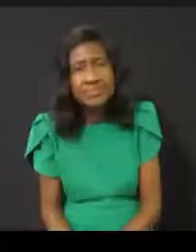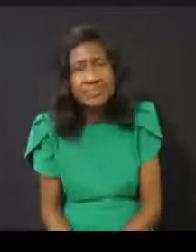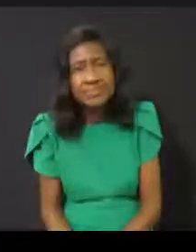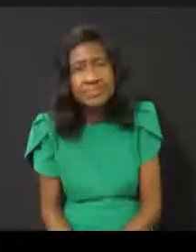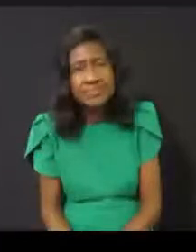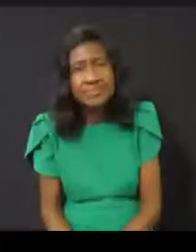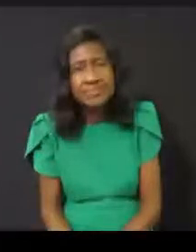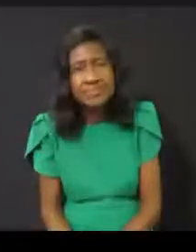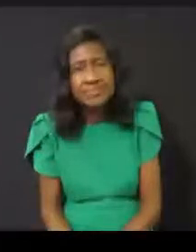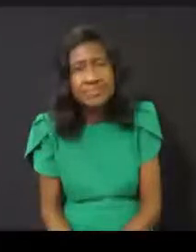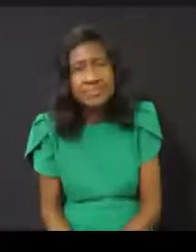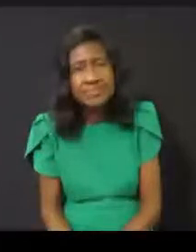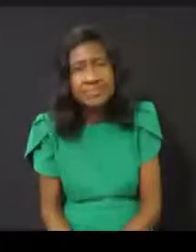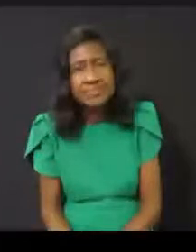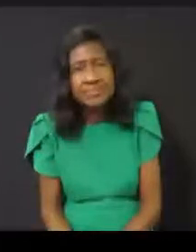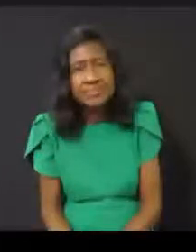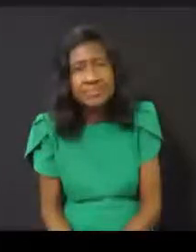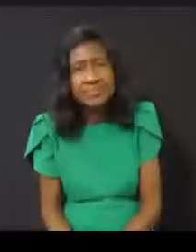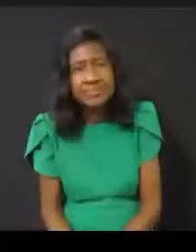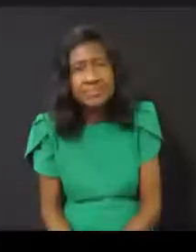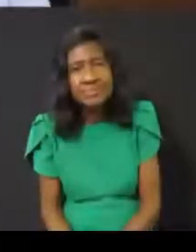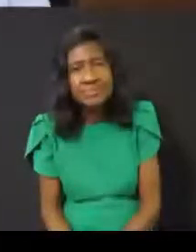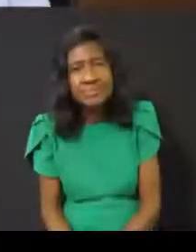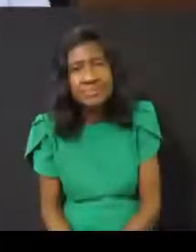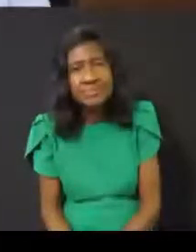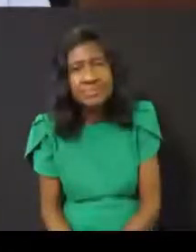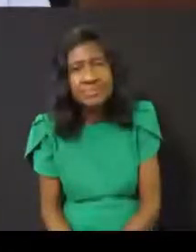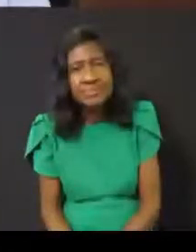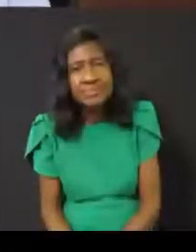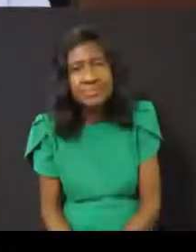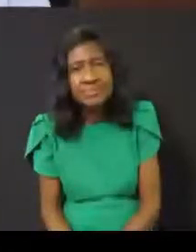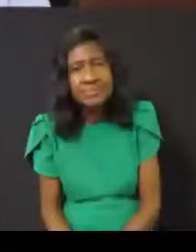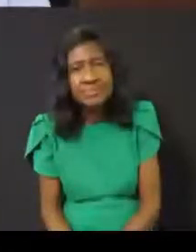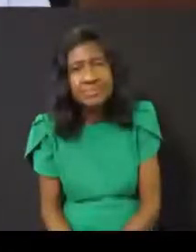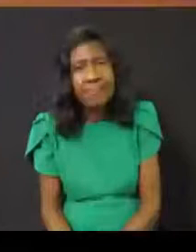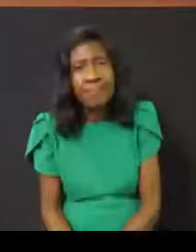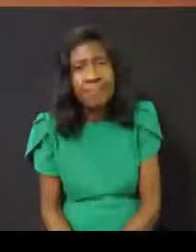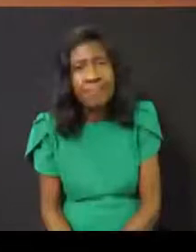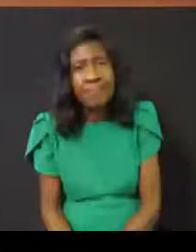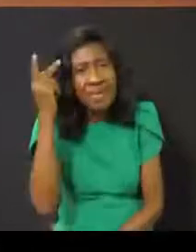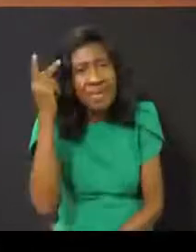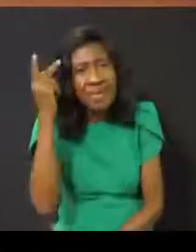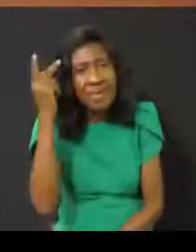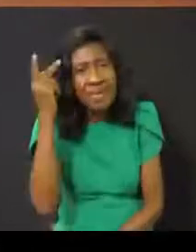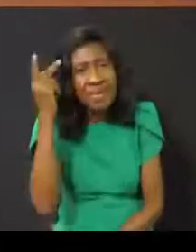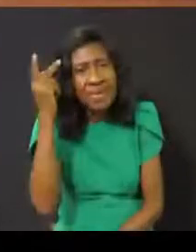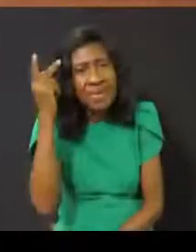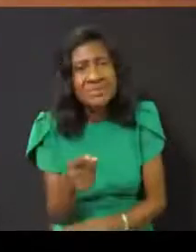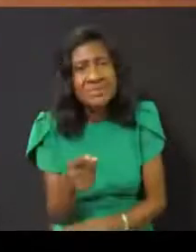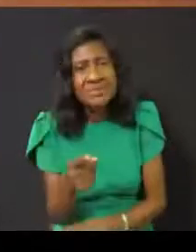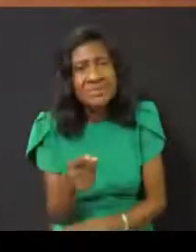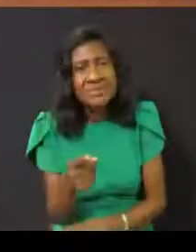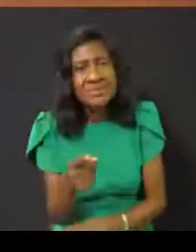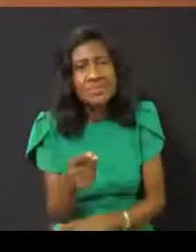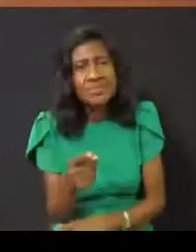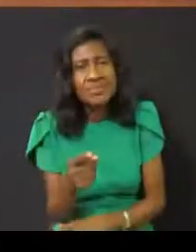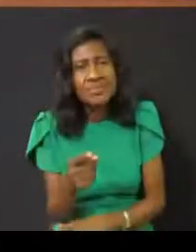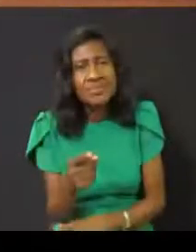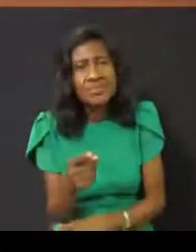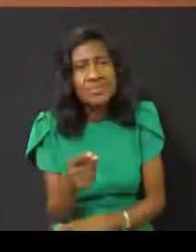Honorable Premier. Wendy, can you hear me? Yes. Right. So